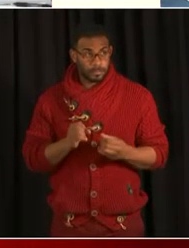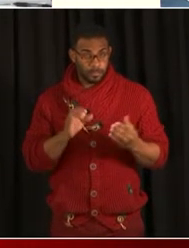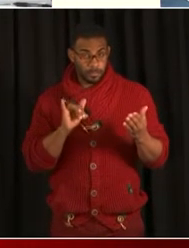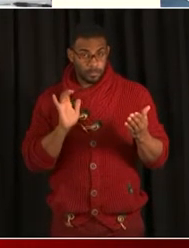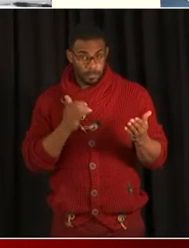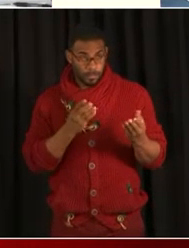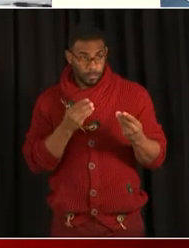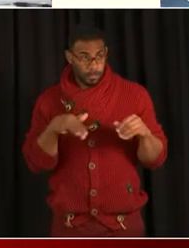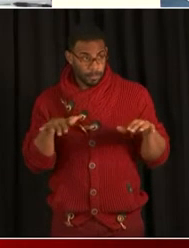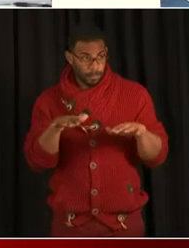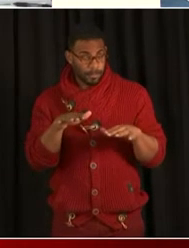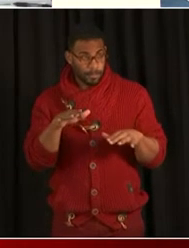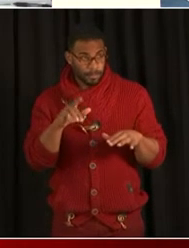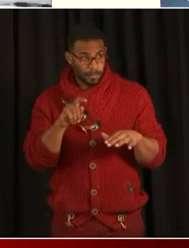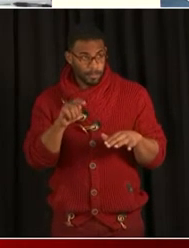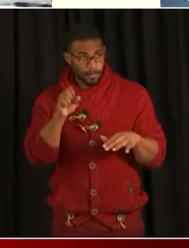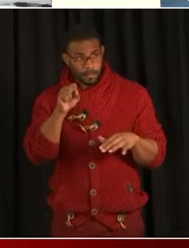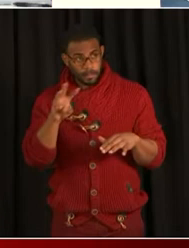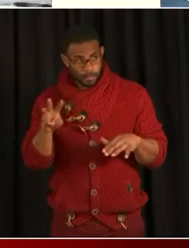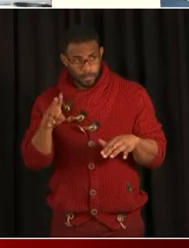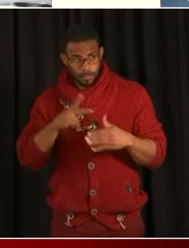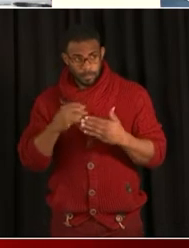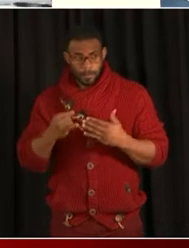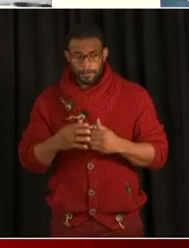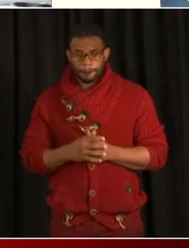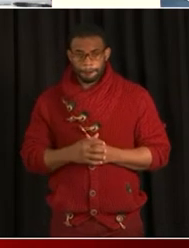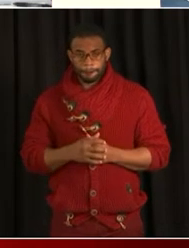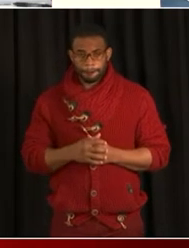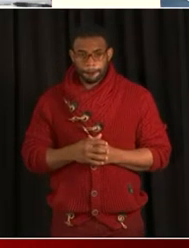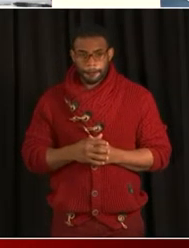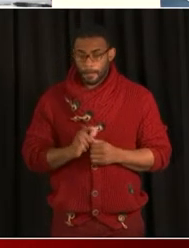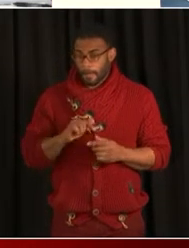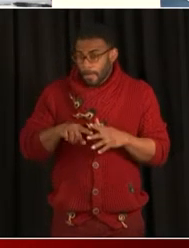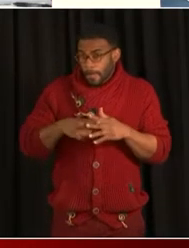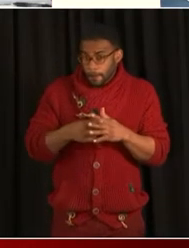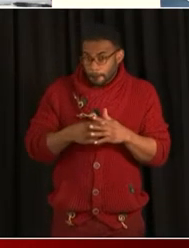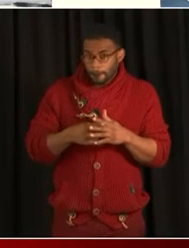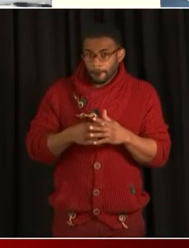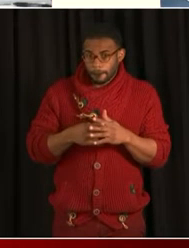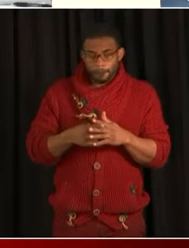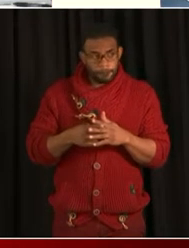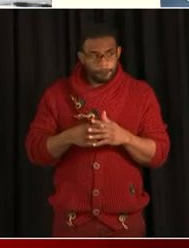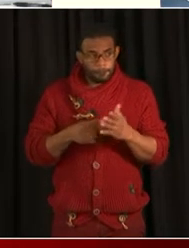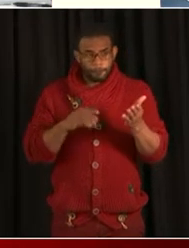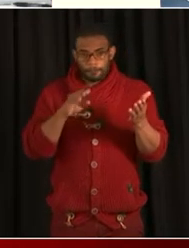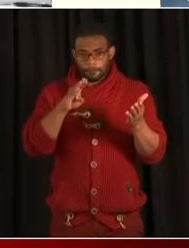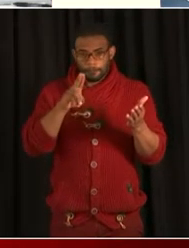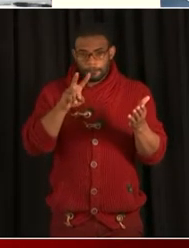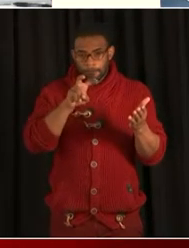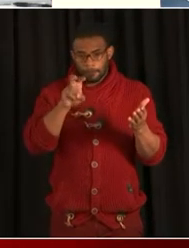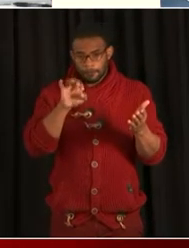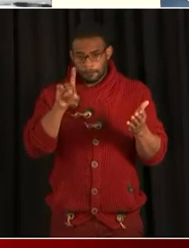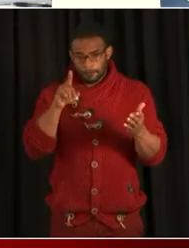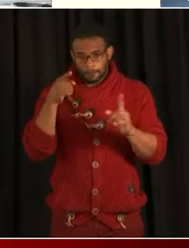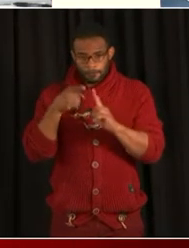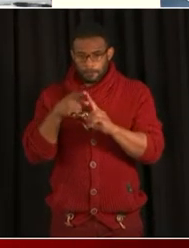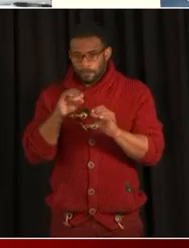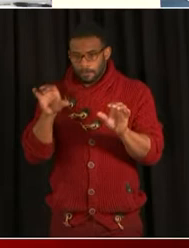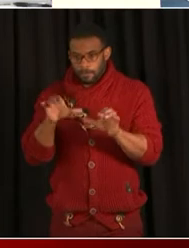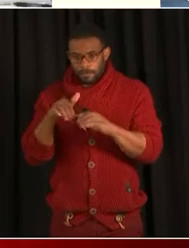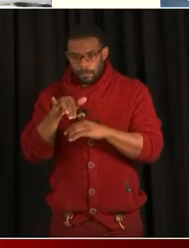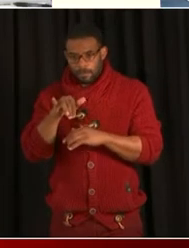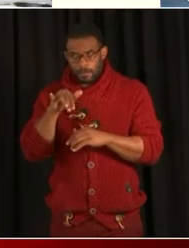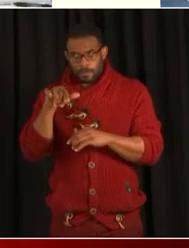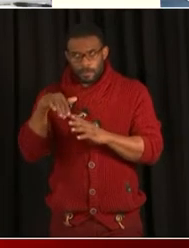So with our SANDLOT Southwest project, we started in Buzzard Point, and there was no activity in Buzzard